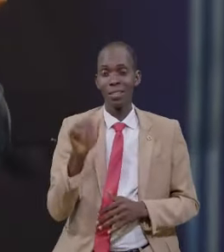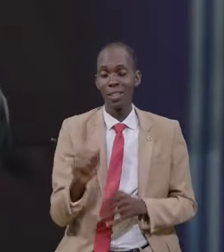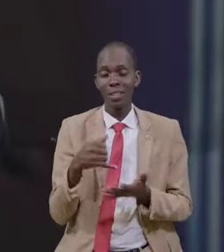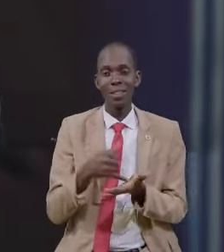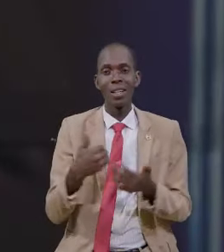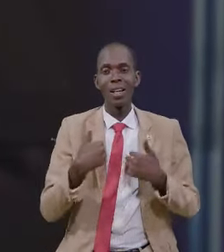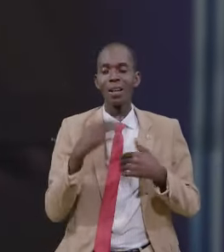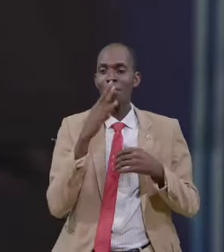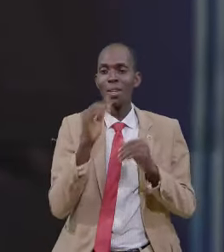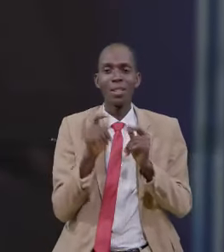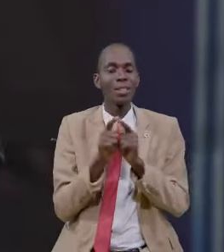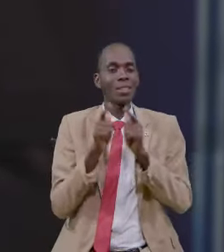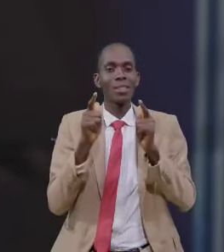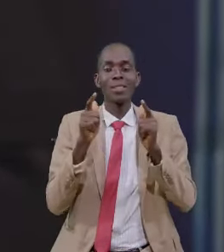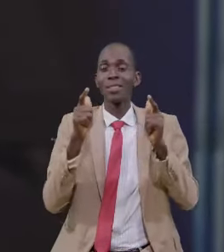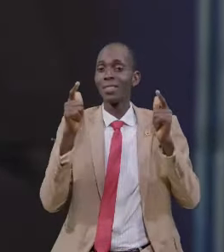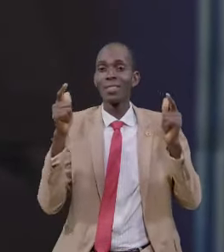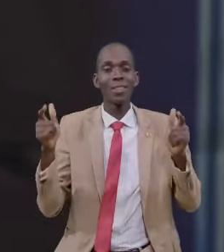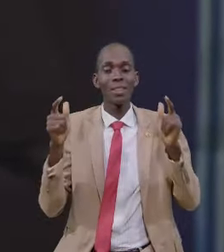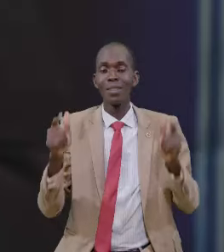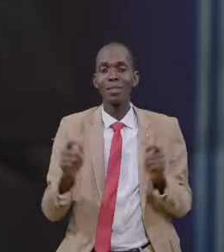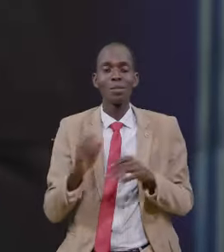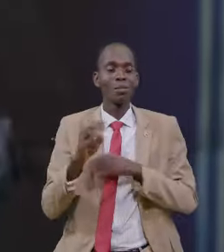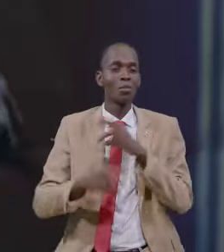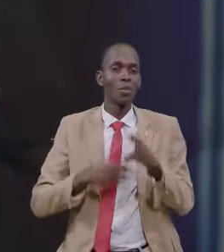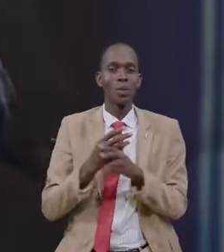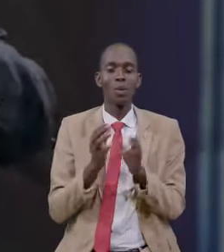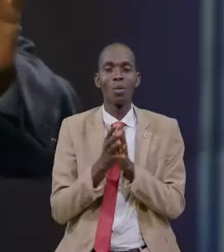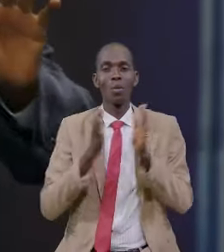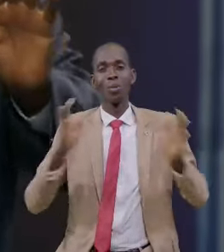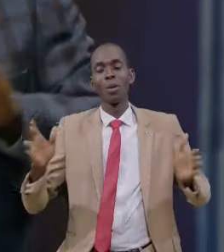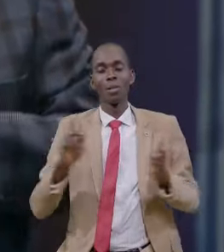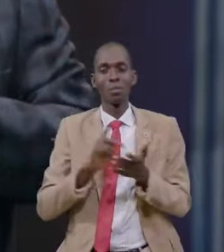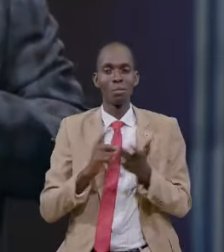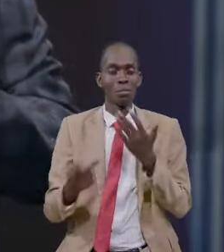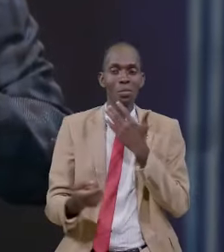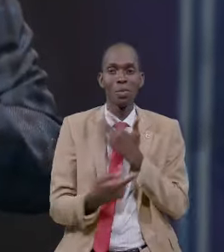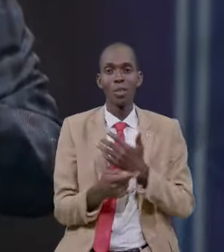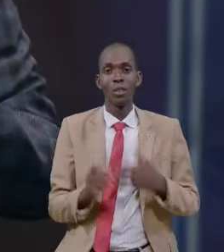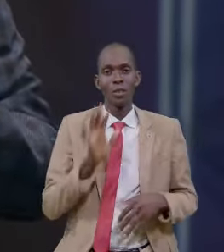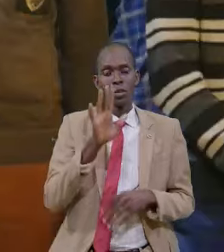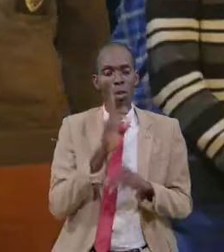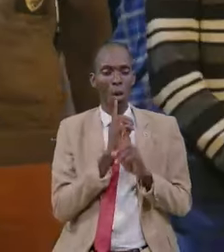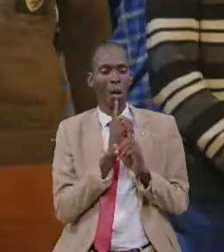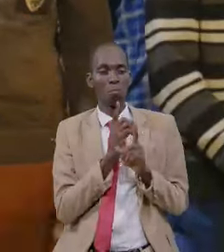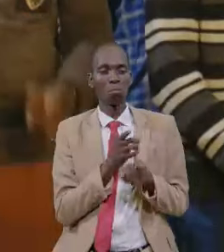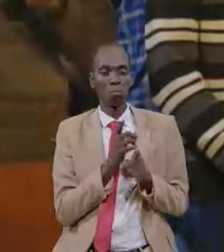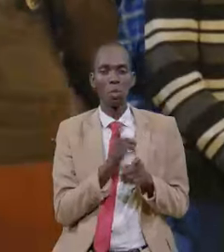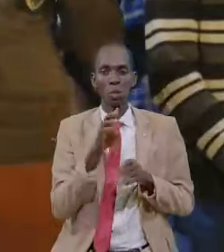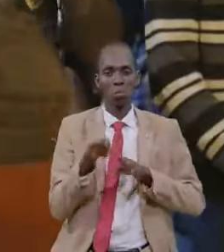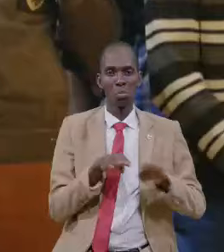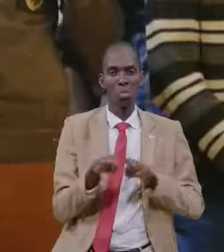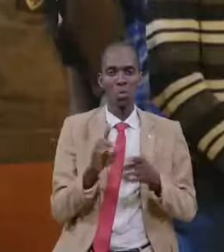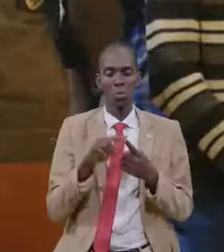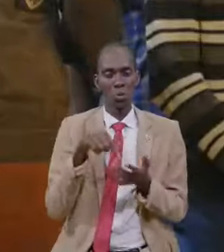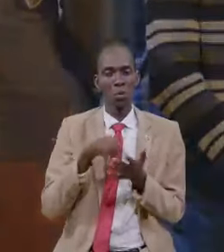gospel global crusade. Your response has been wonderful. And